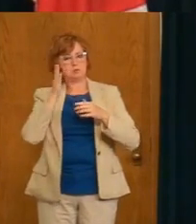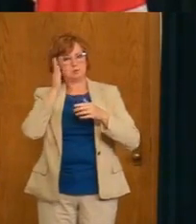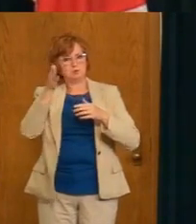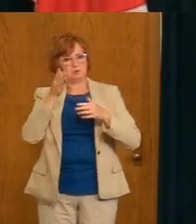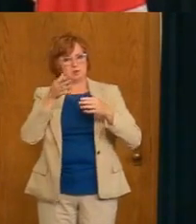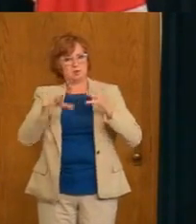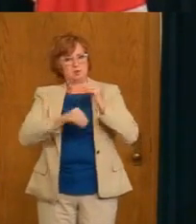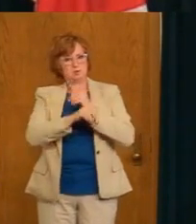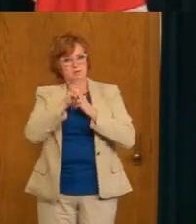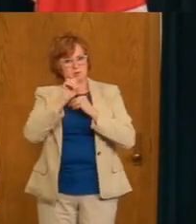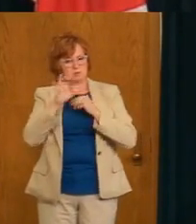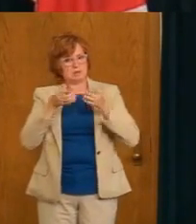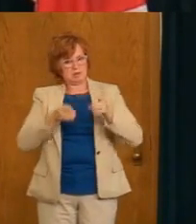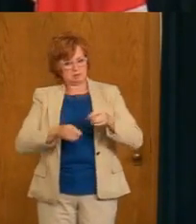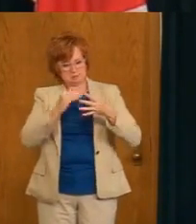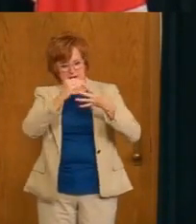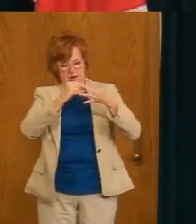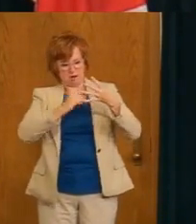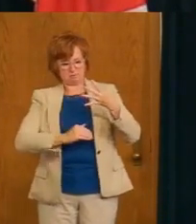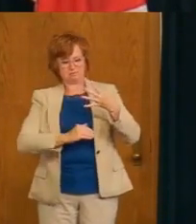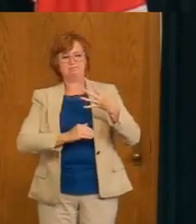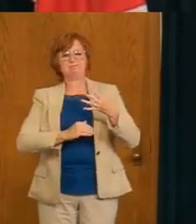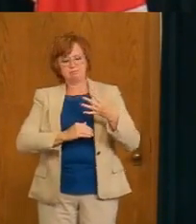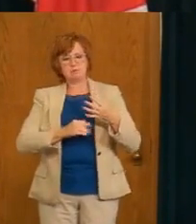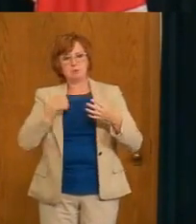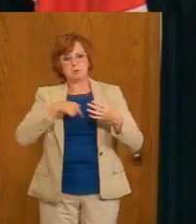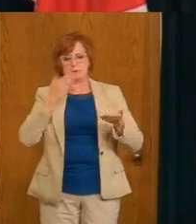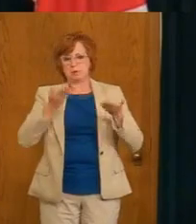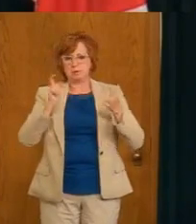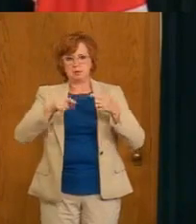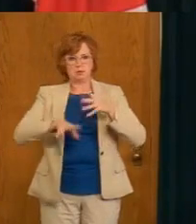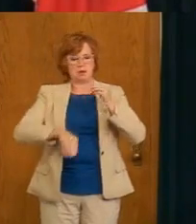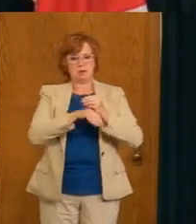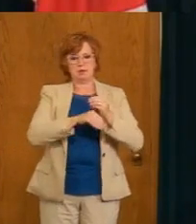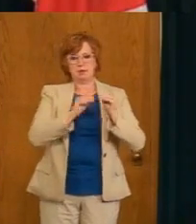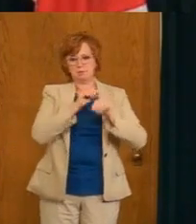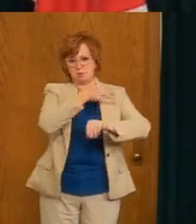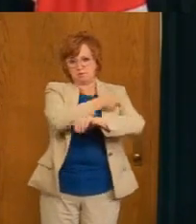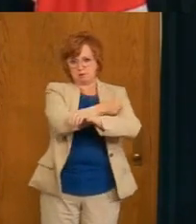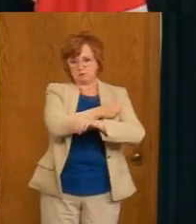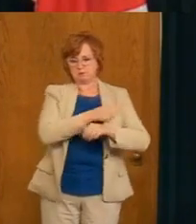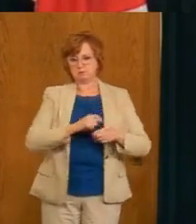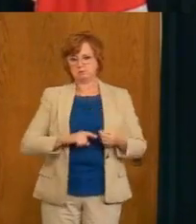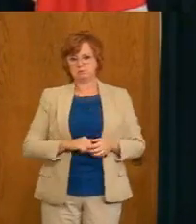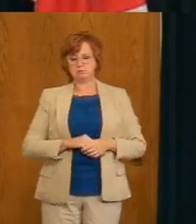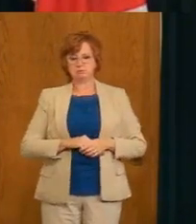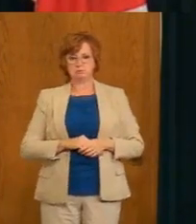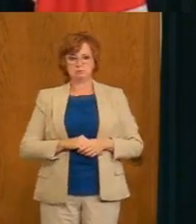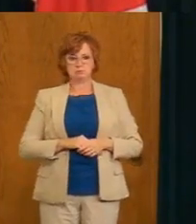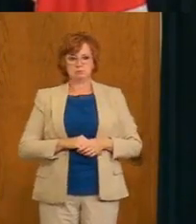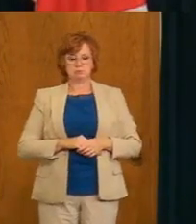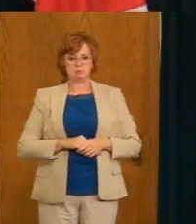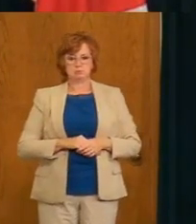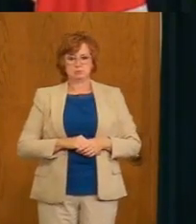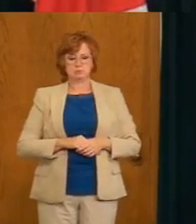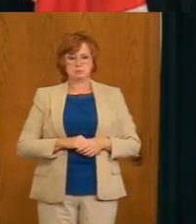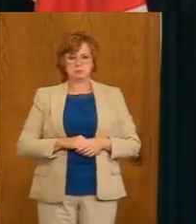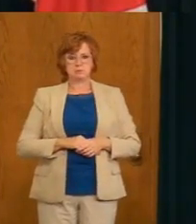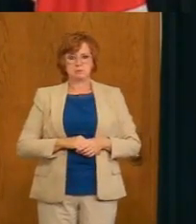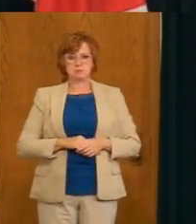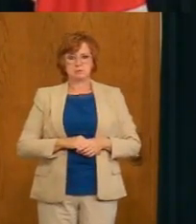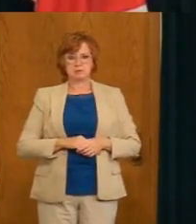contact tracing team would reach out to you to self-isolate for a period of time. If you're fully vaccinated, that's a self-monitor requirement. And